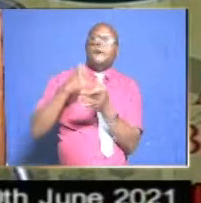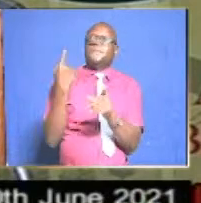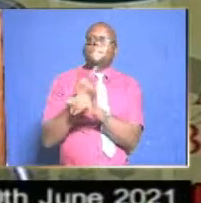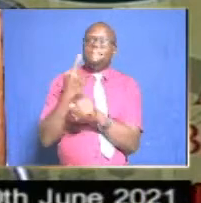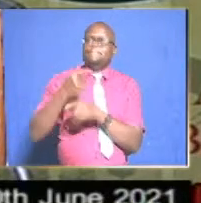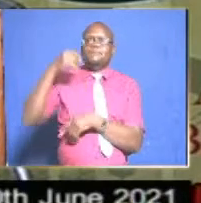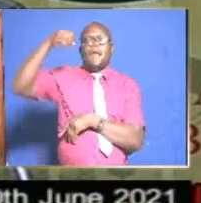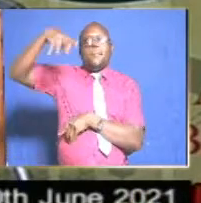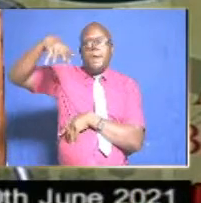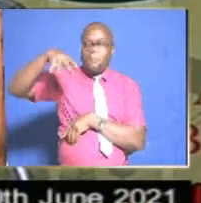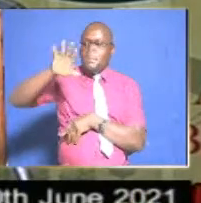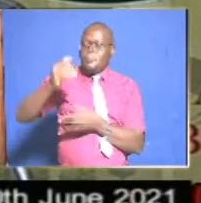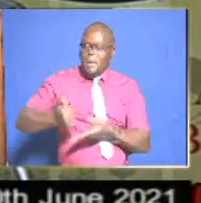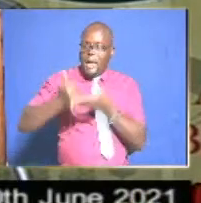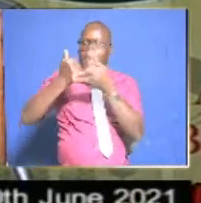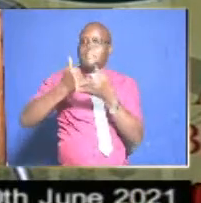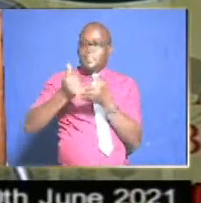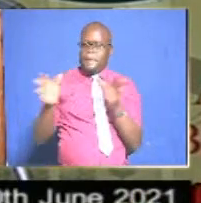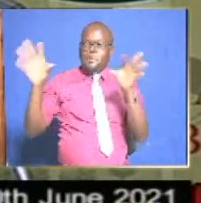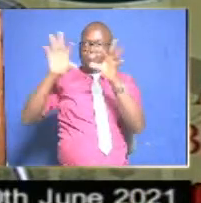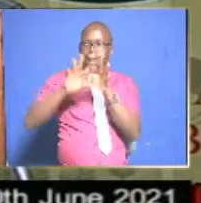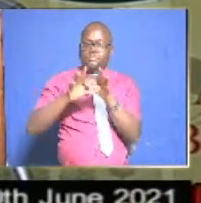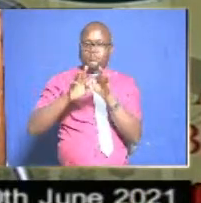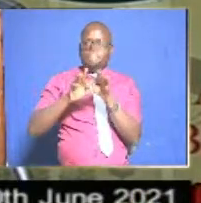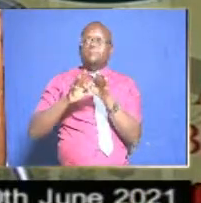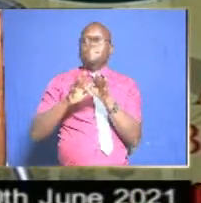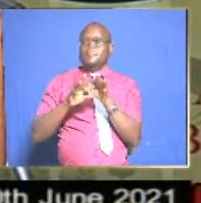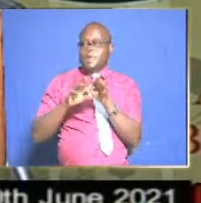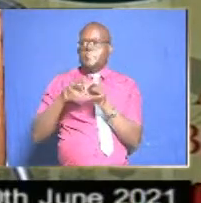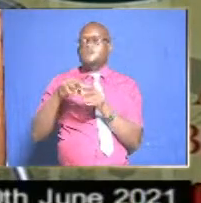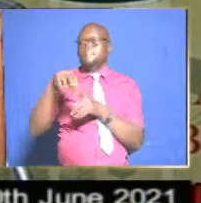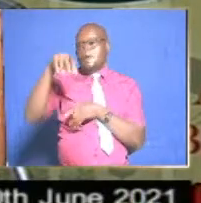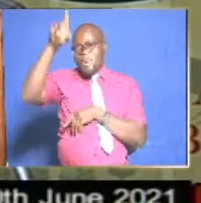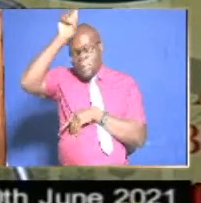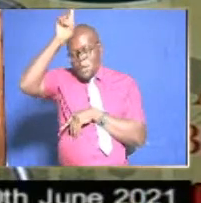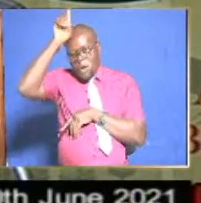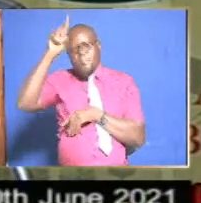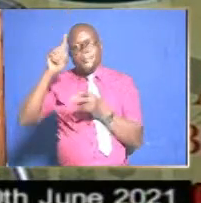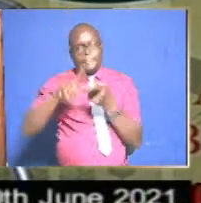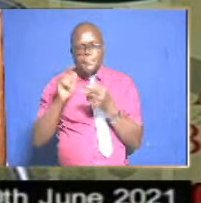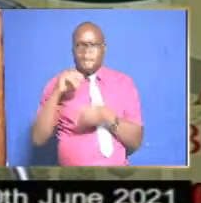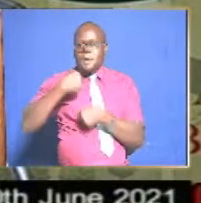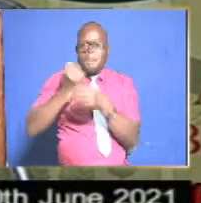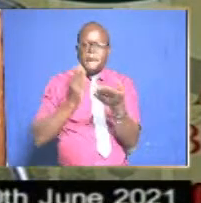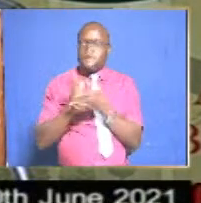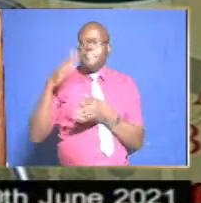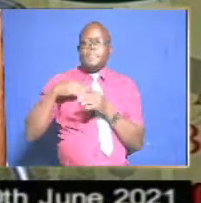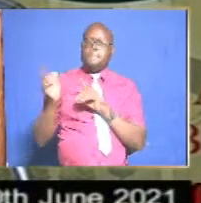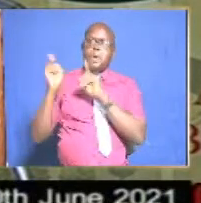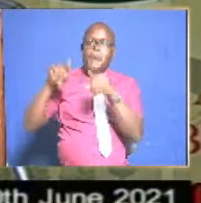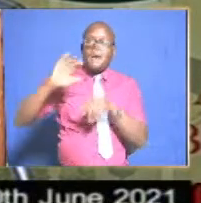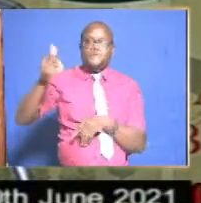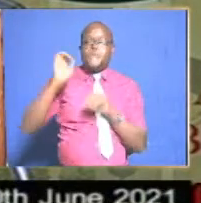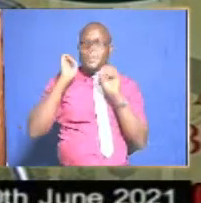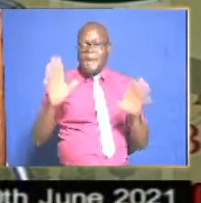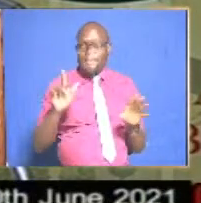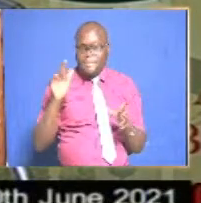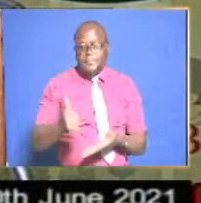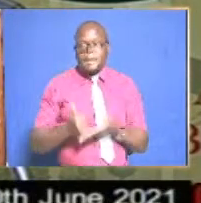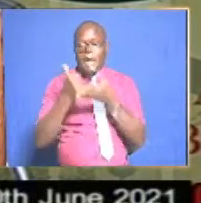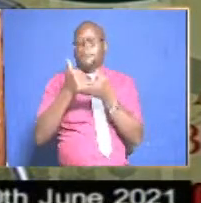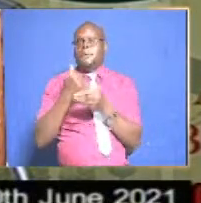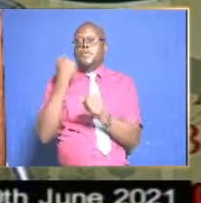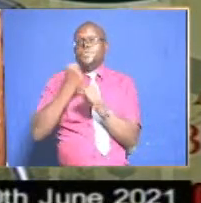has enhanced domestic and regional connectivity, boosted rural productivity, and reduced urban congestion. These investments